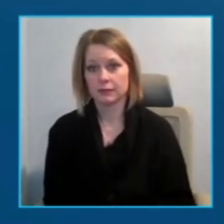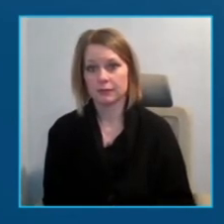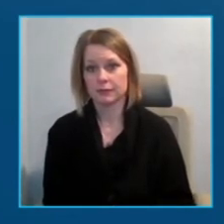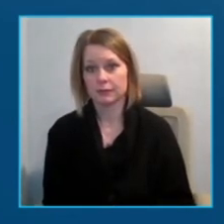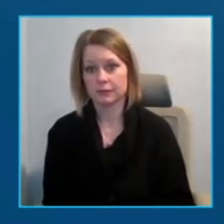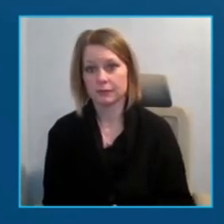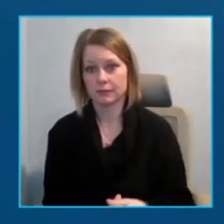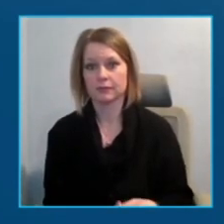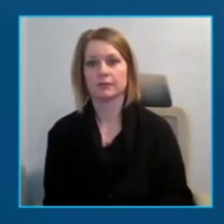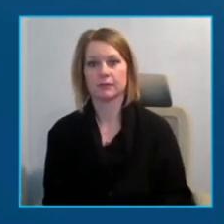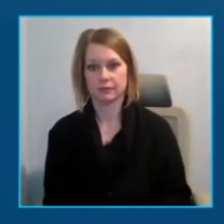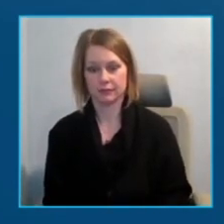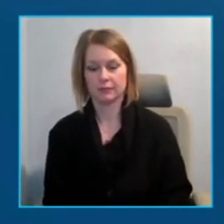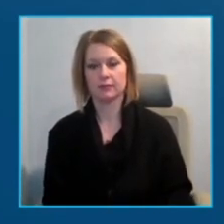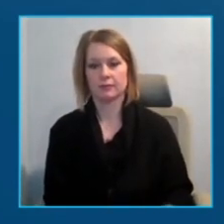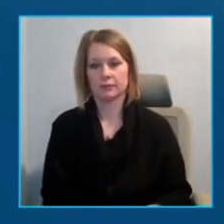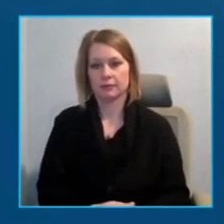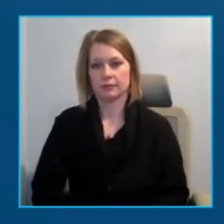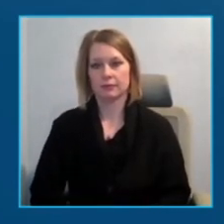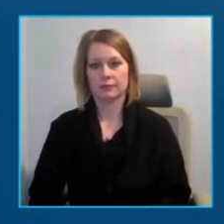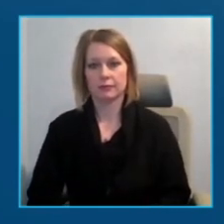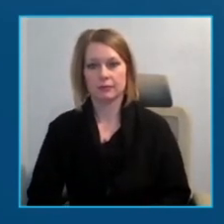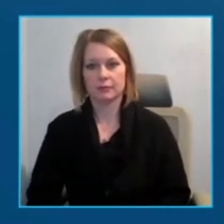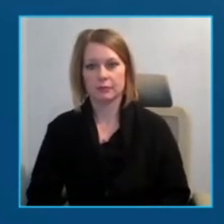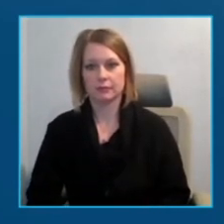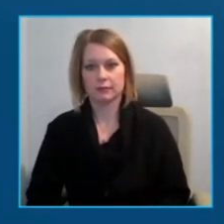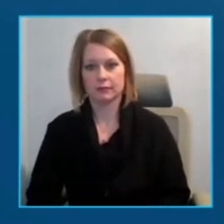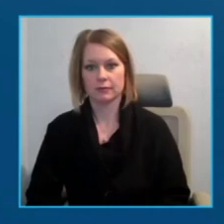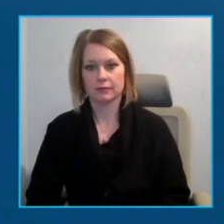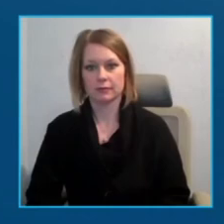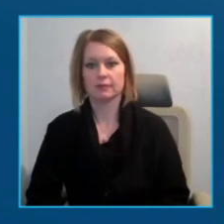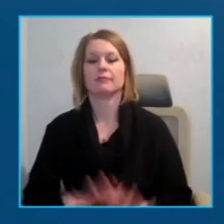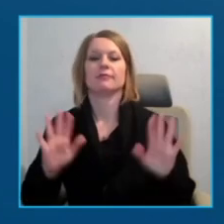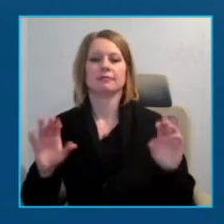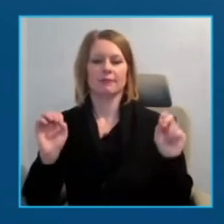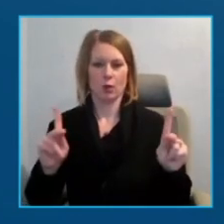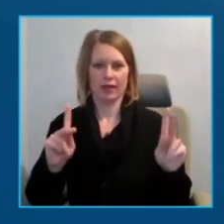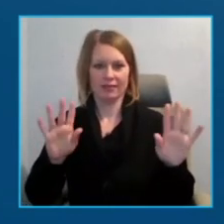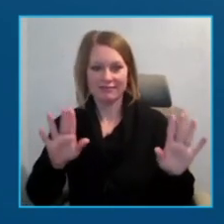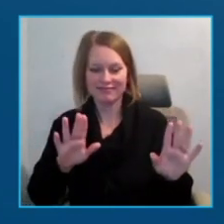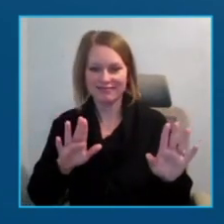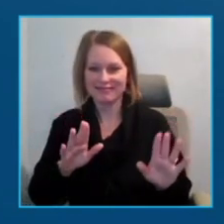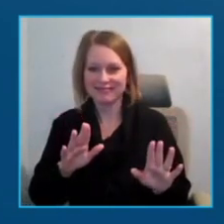There you are. I'm sorry. Okay, now I'm unmuted. Thank you.